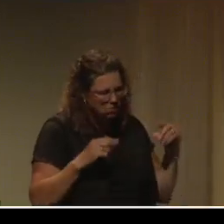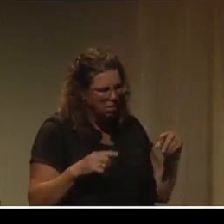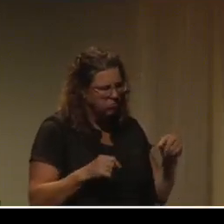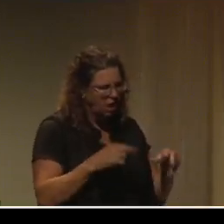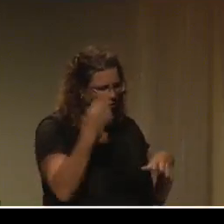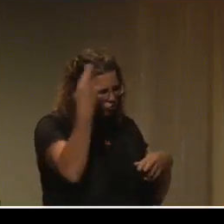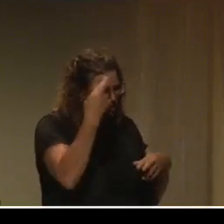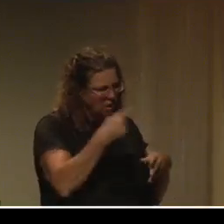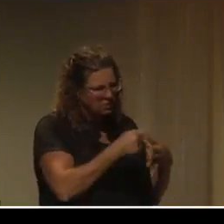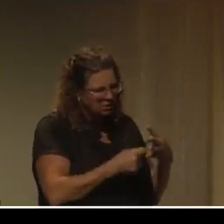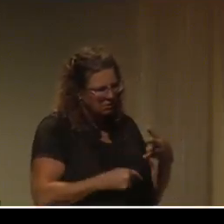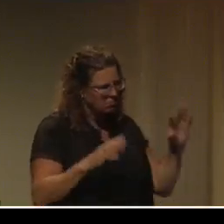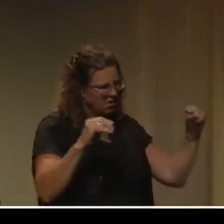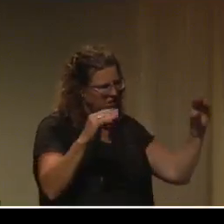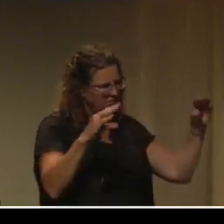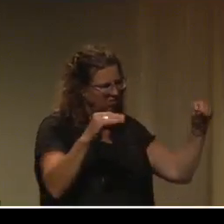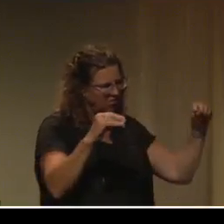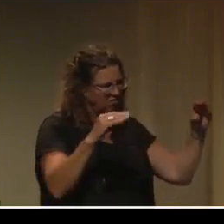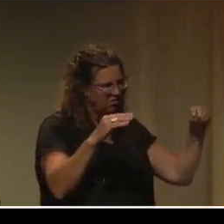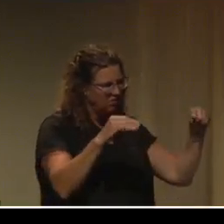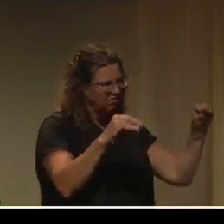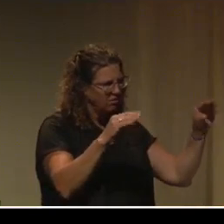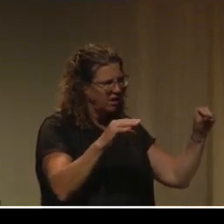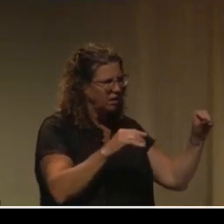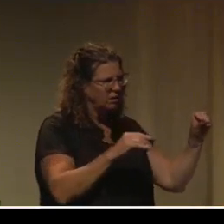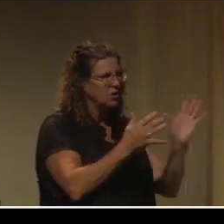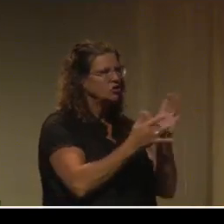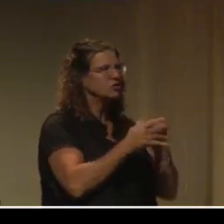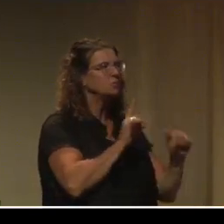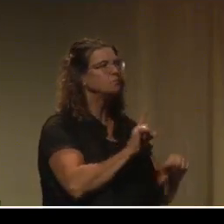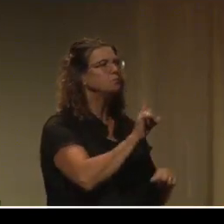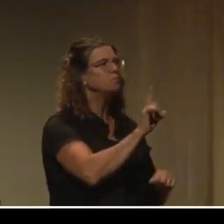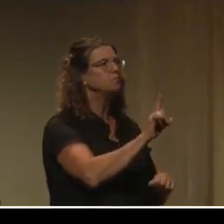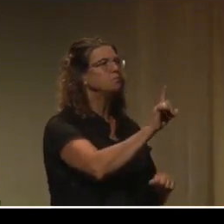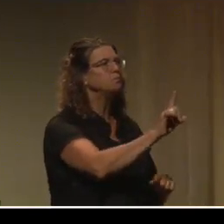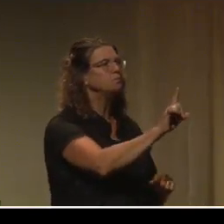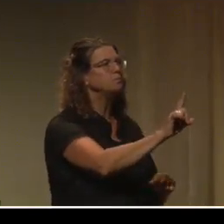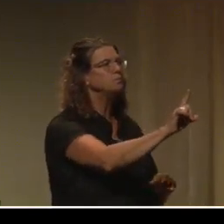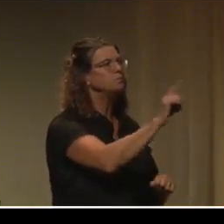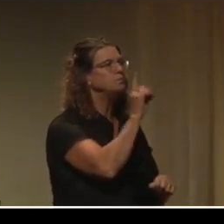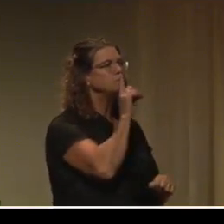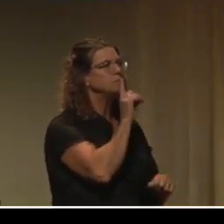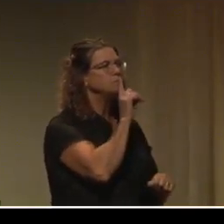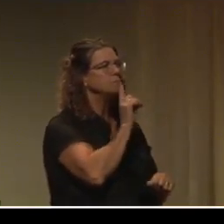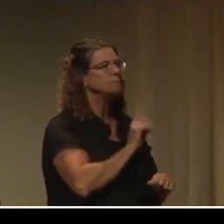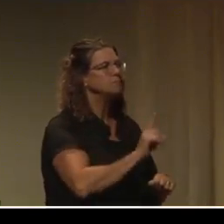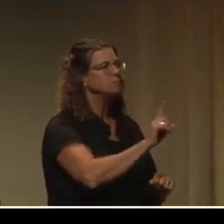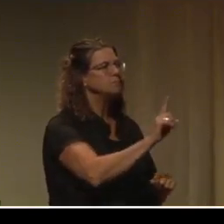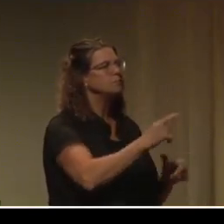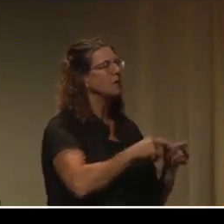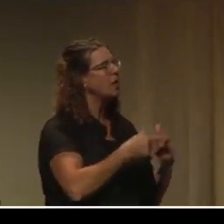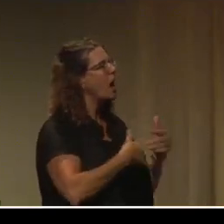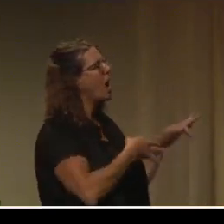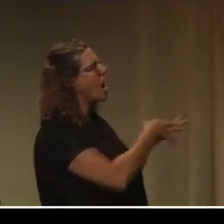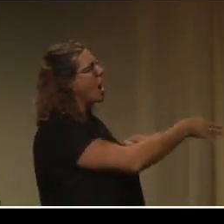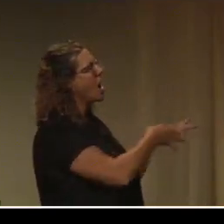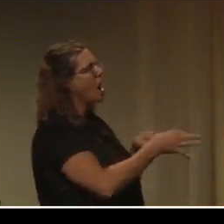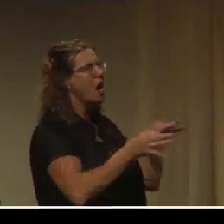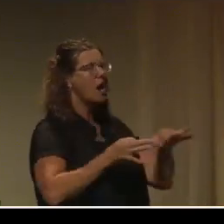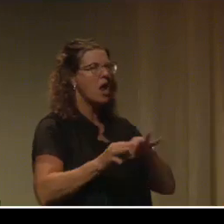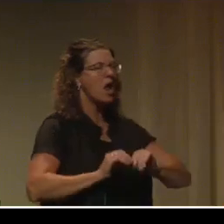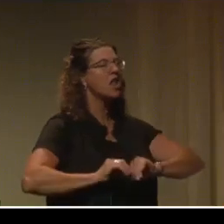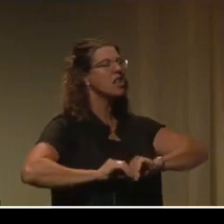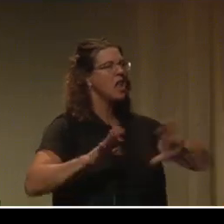out. And all the while, there's Jesus just patiently, you know, bringing them back to the promises of God. I wonder if there's anybody